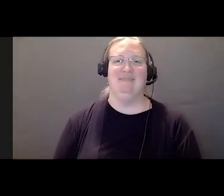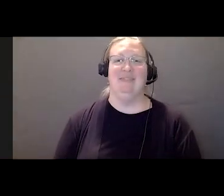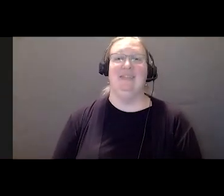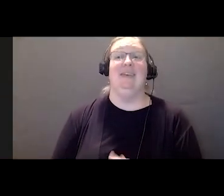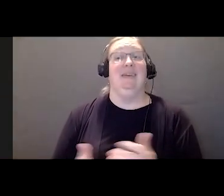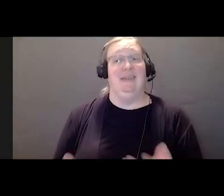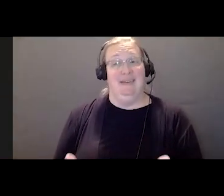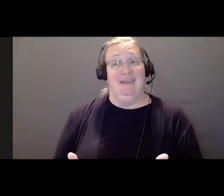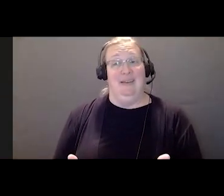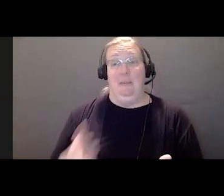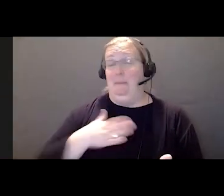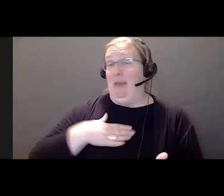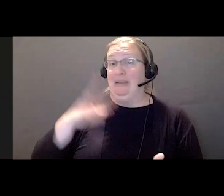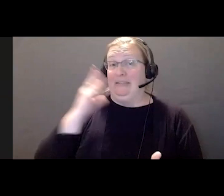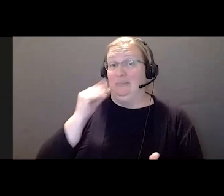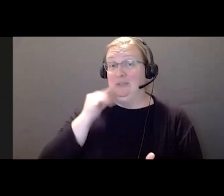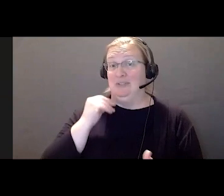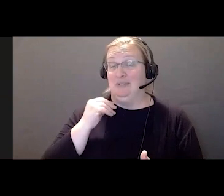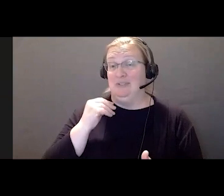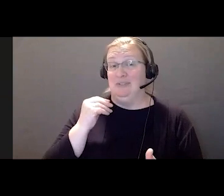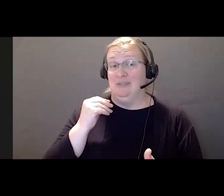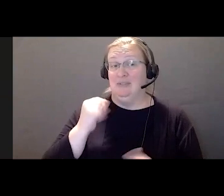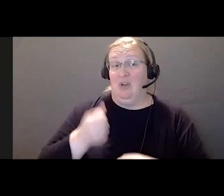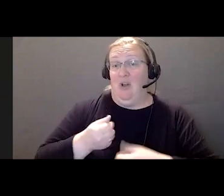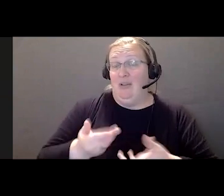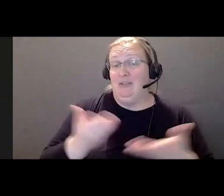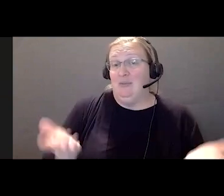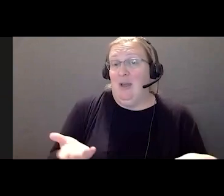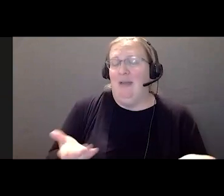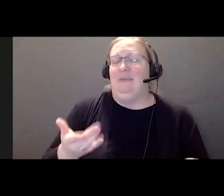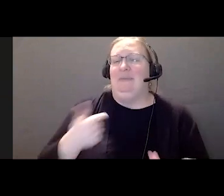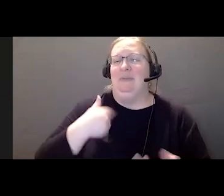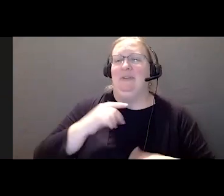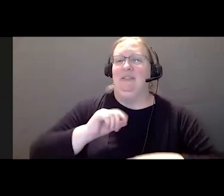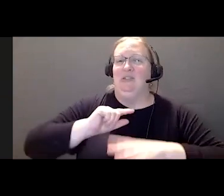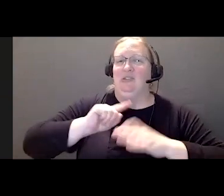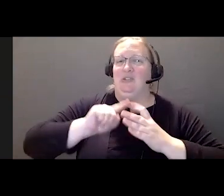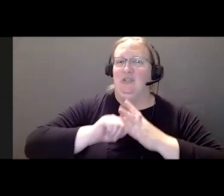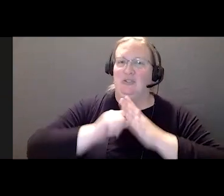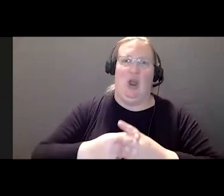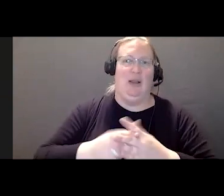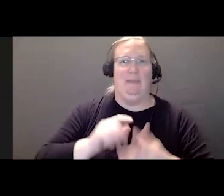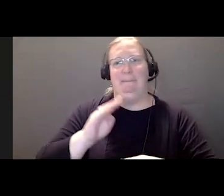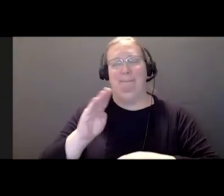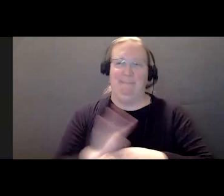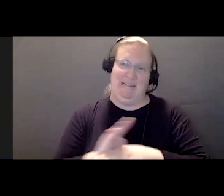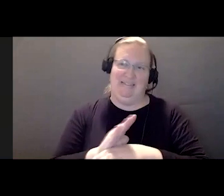Because of my past experience, I had decided to venture into business company or business